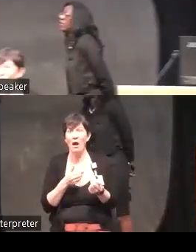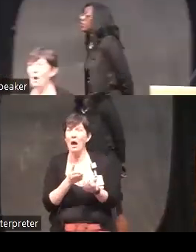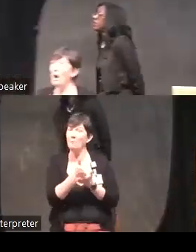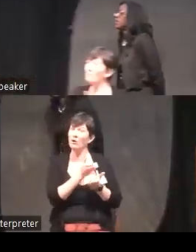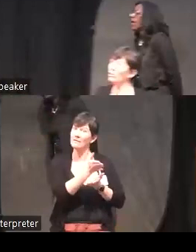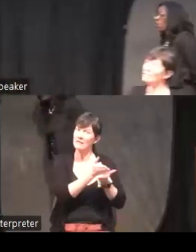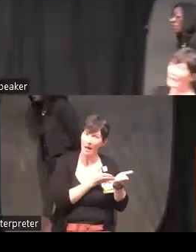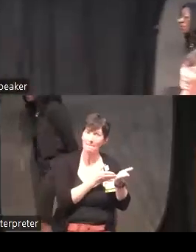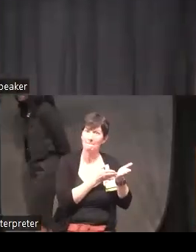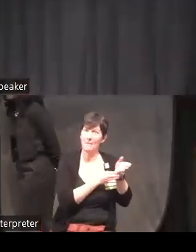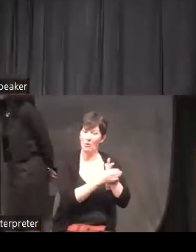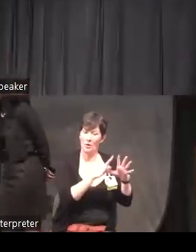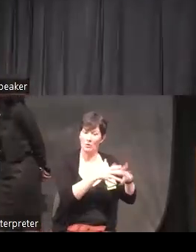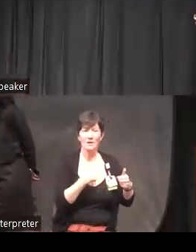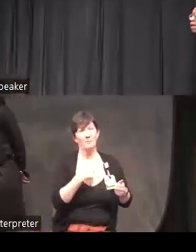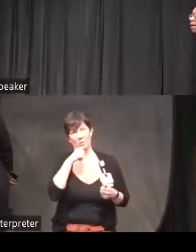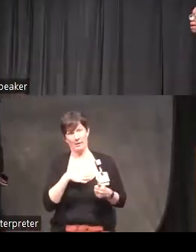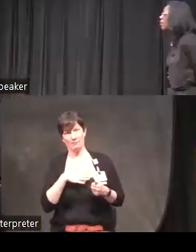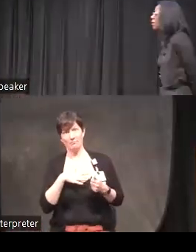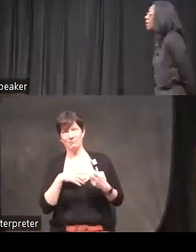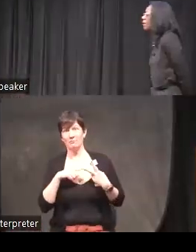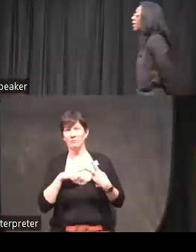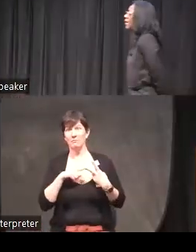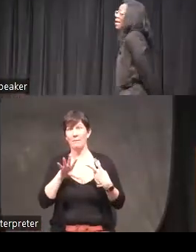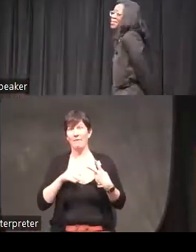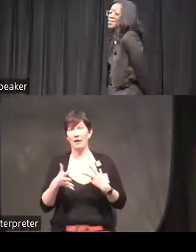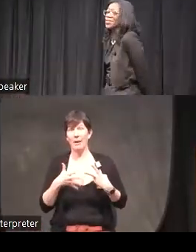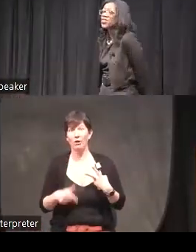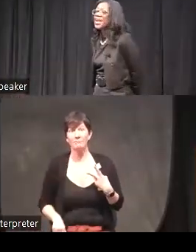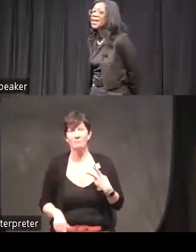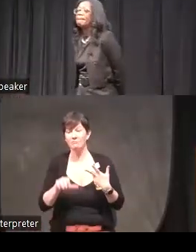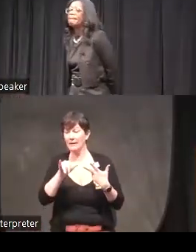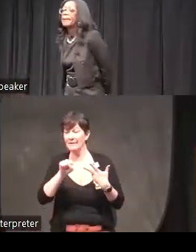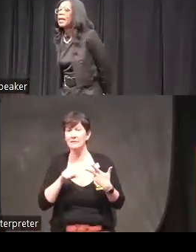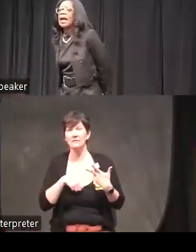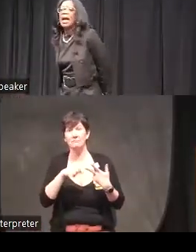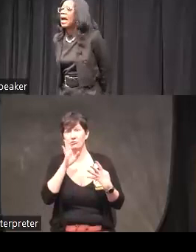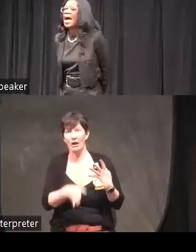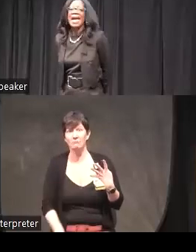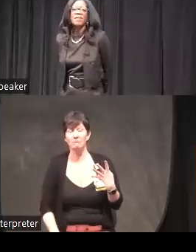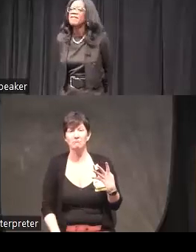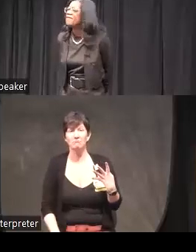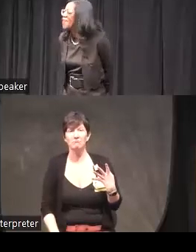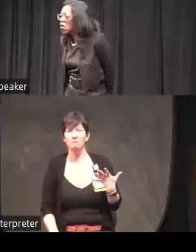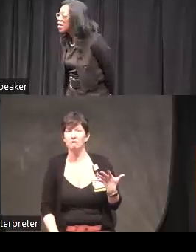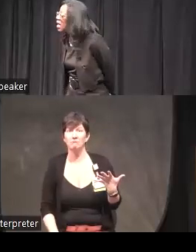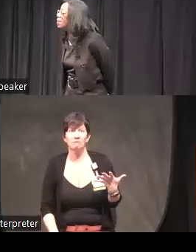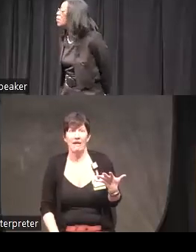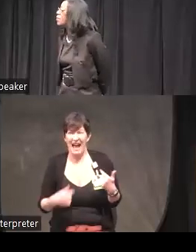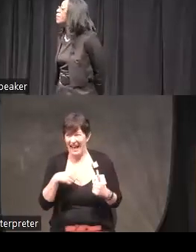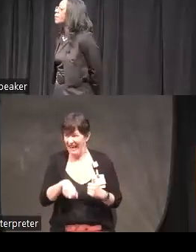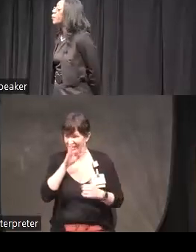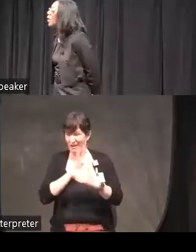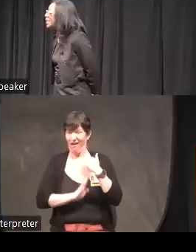minority groups, I'm a woman, I'm an African American, I'm cis and straight. I have to be very humble